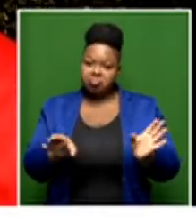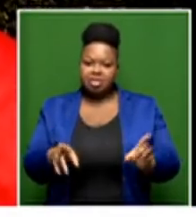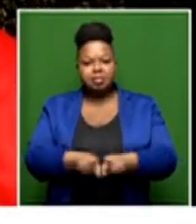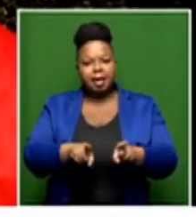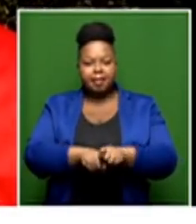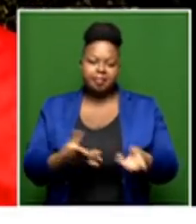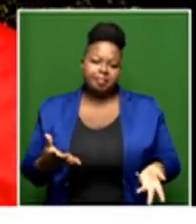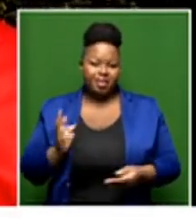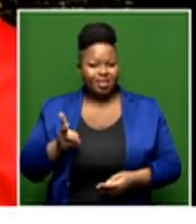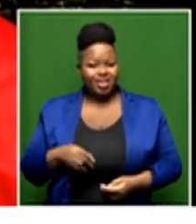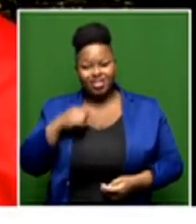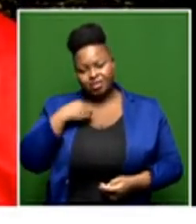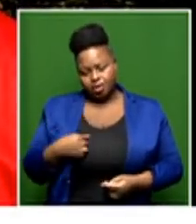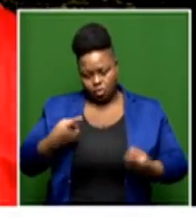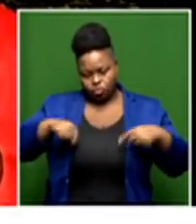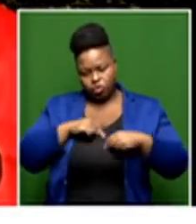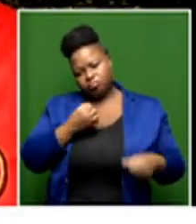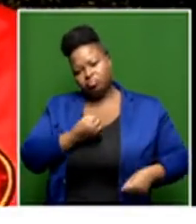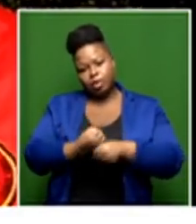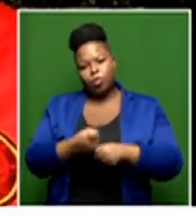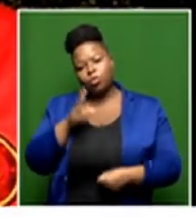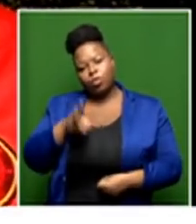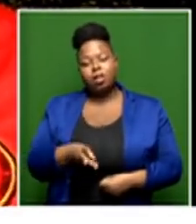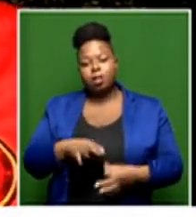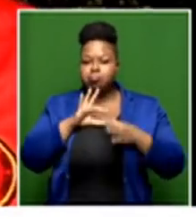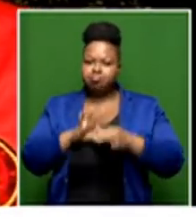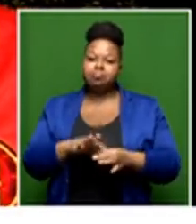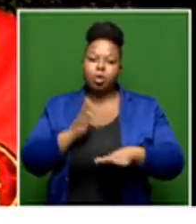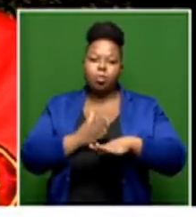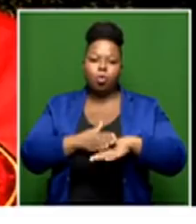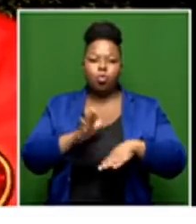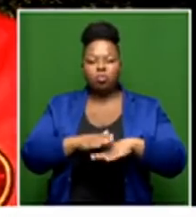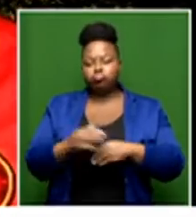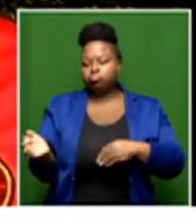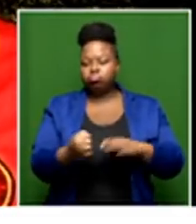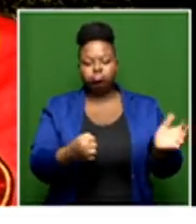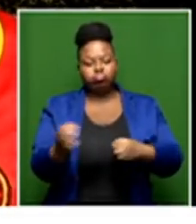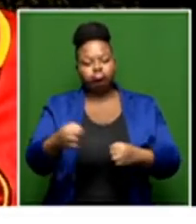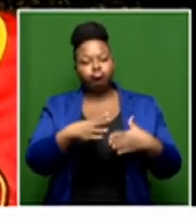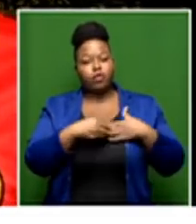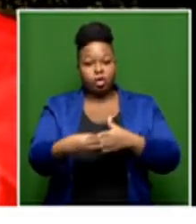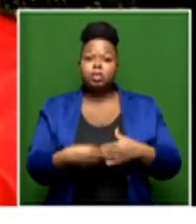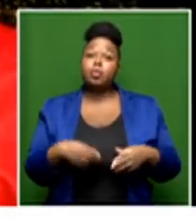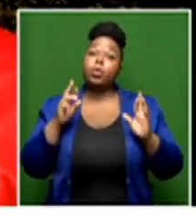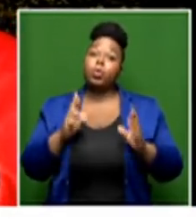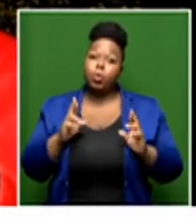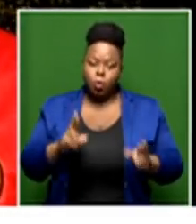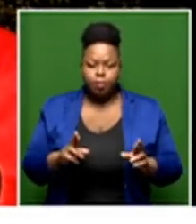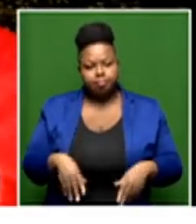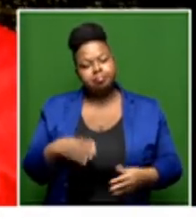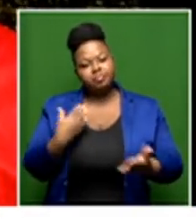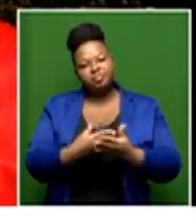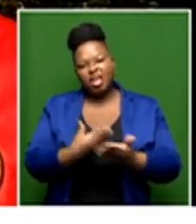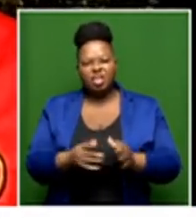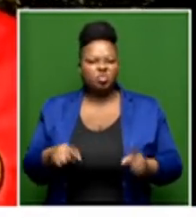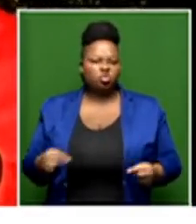case, obviously, we'll play our support, we'll work very close to the appointed leadership, and indeed, we just hope that they are